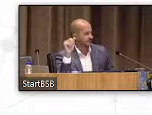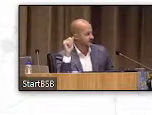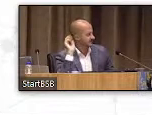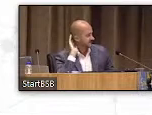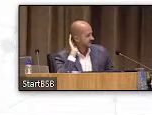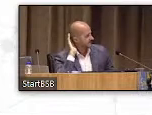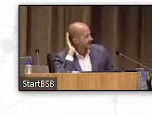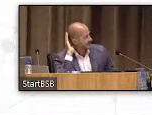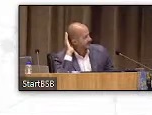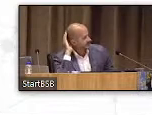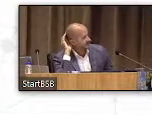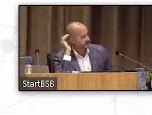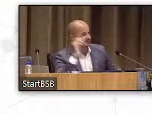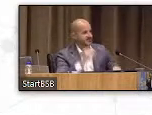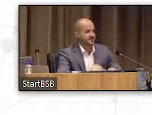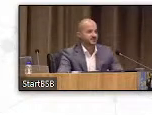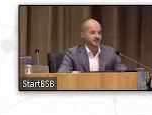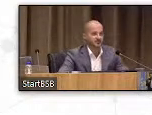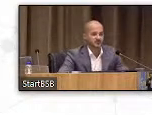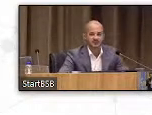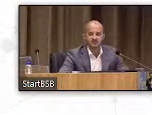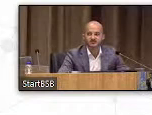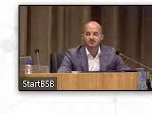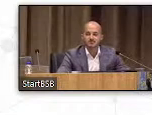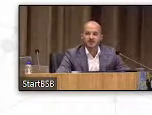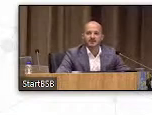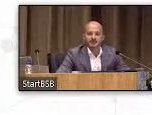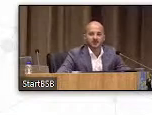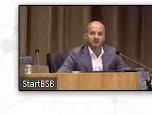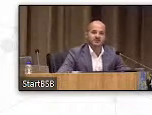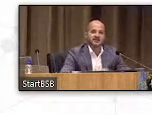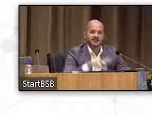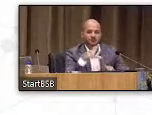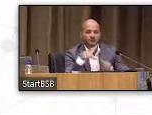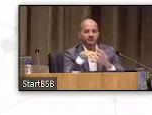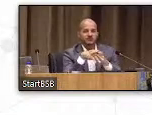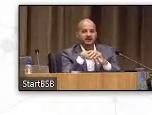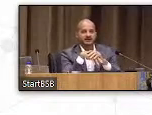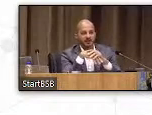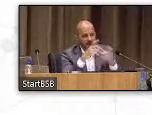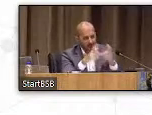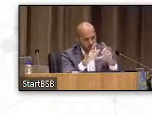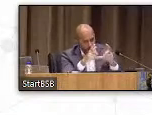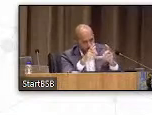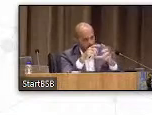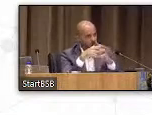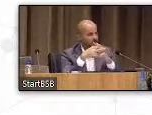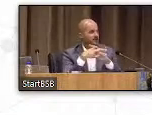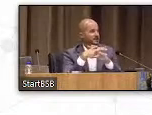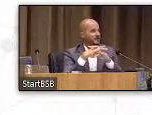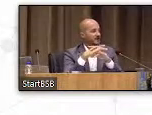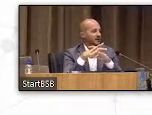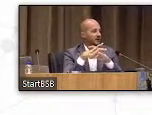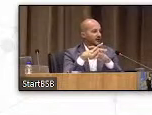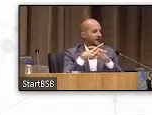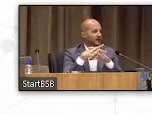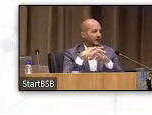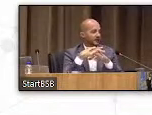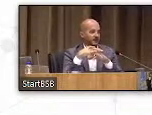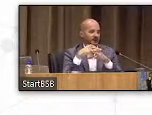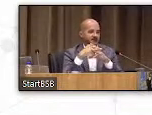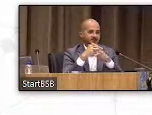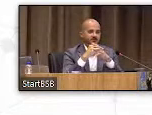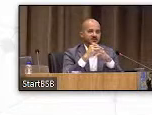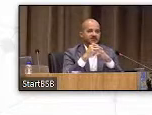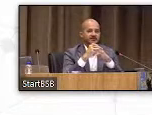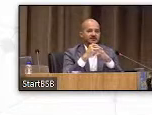Patients, doctors, they don't collect simple data as height and weight. So we